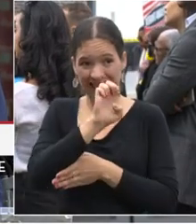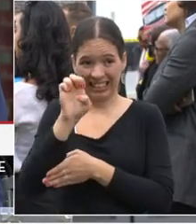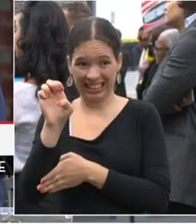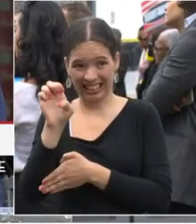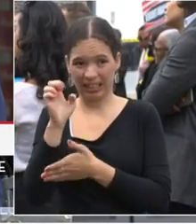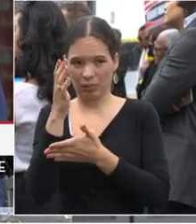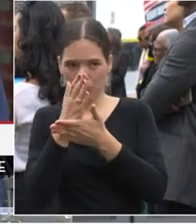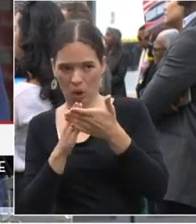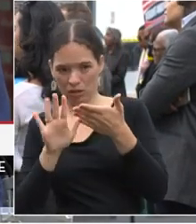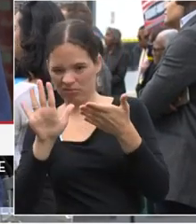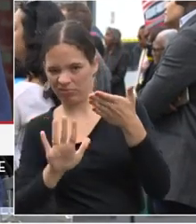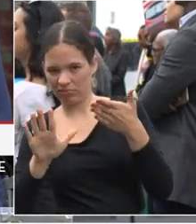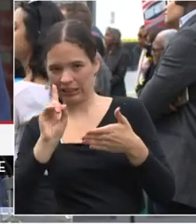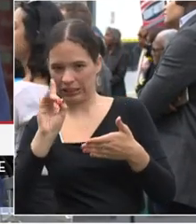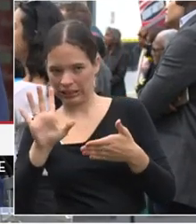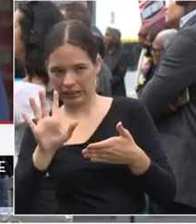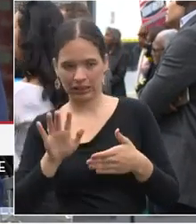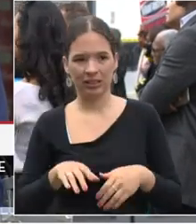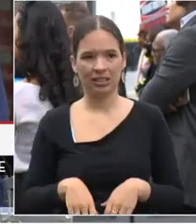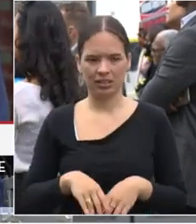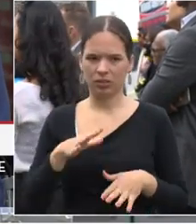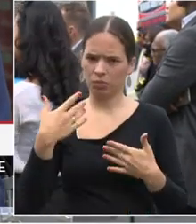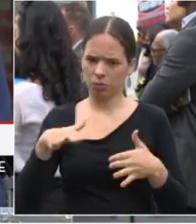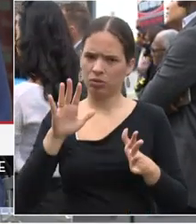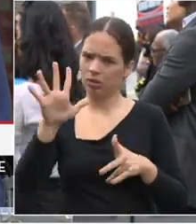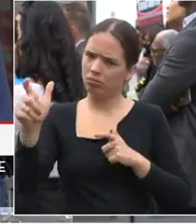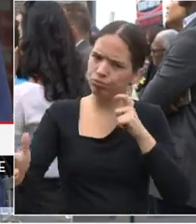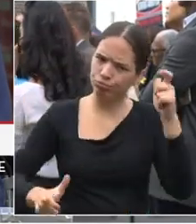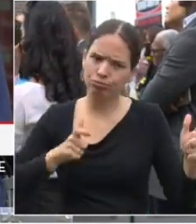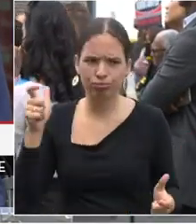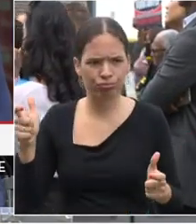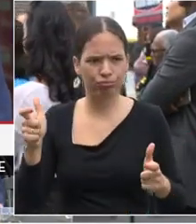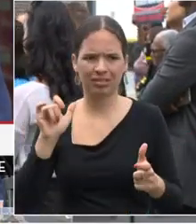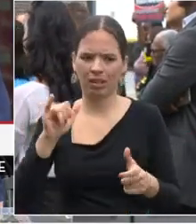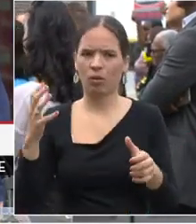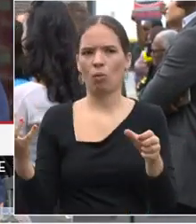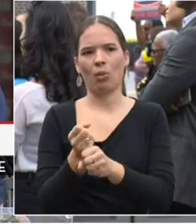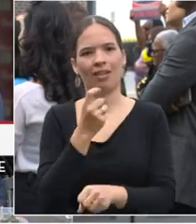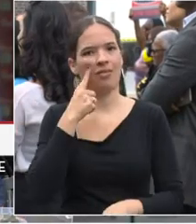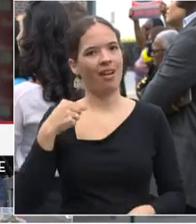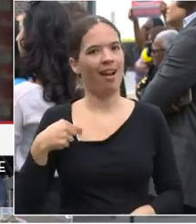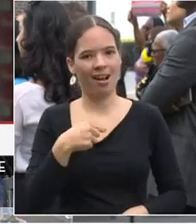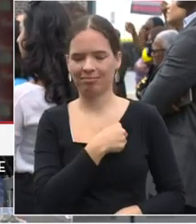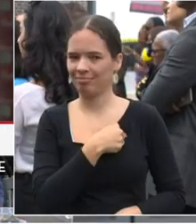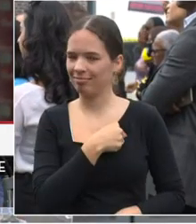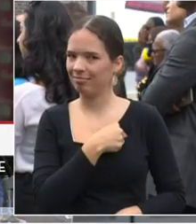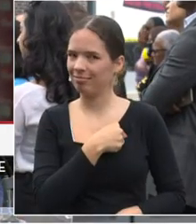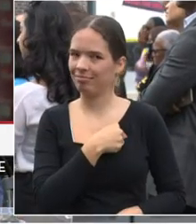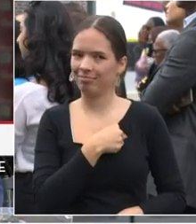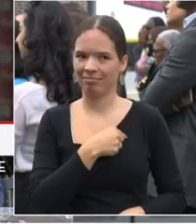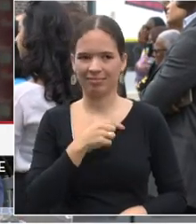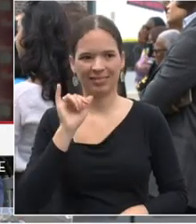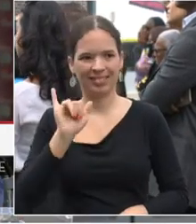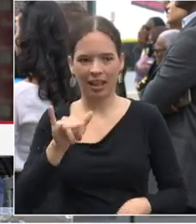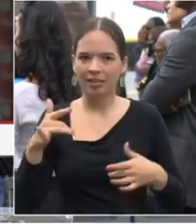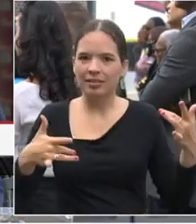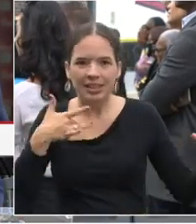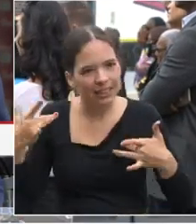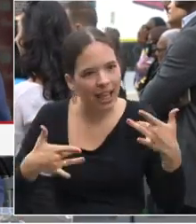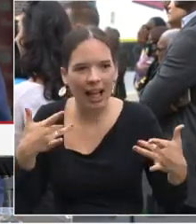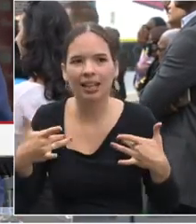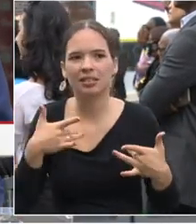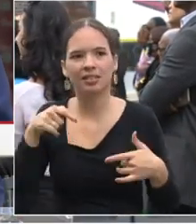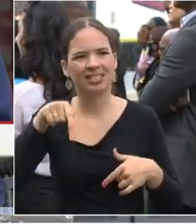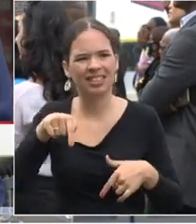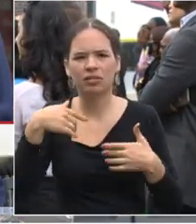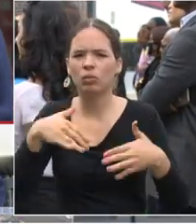huge, huge win, ladies and gentlemen. So let's all be excited about the fact that this is a wonderful